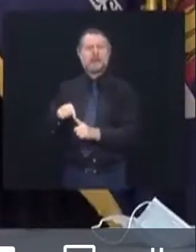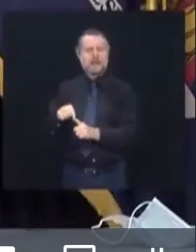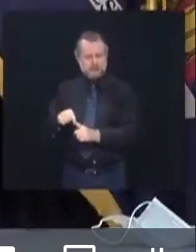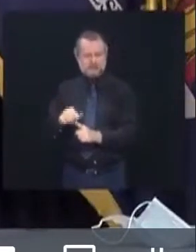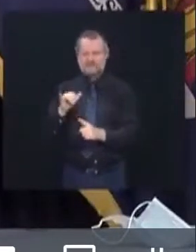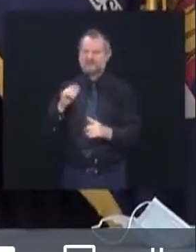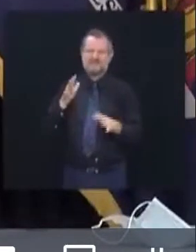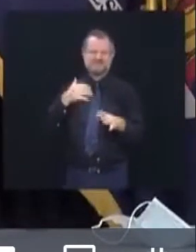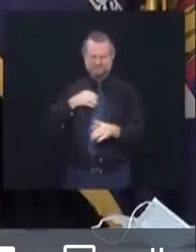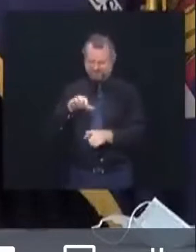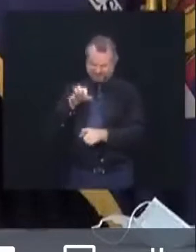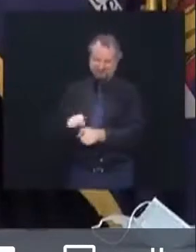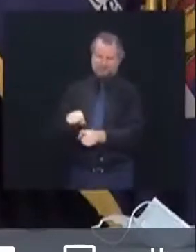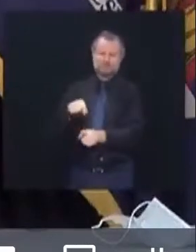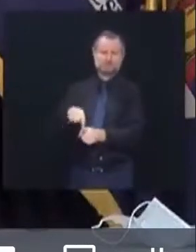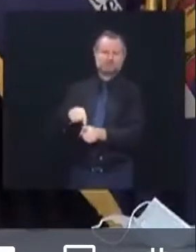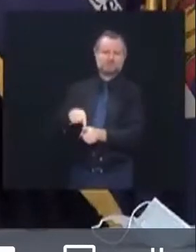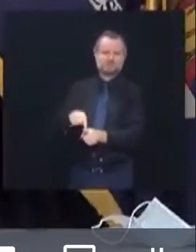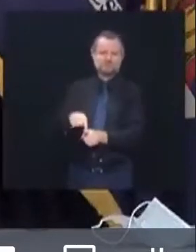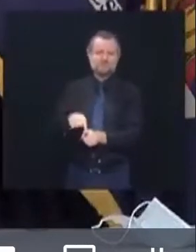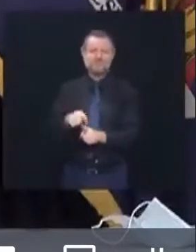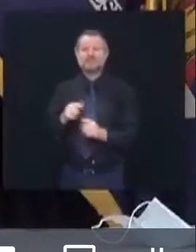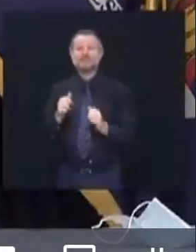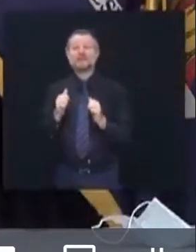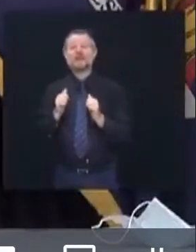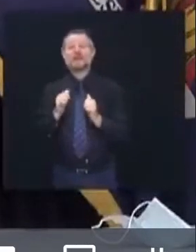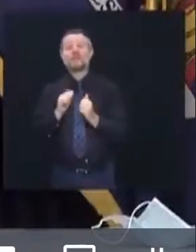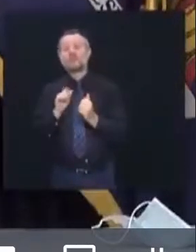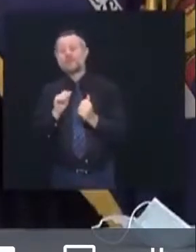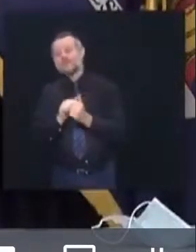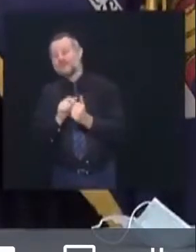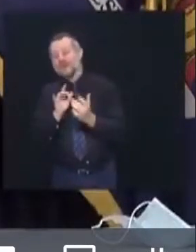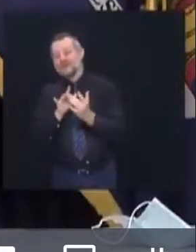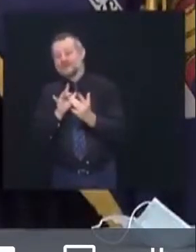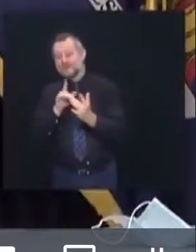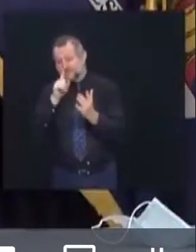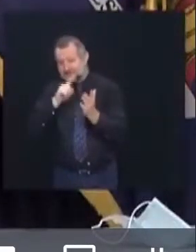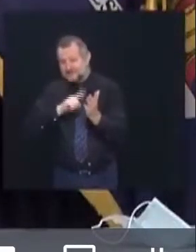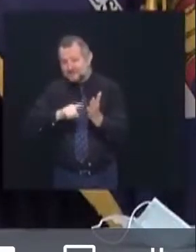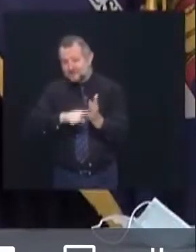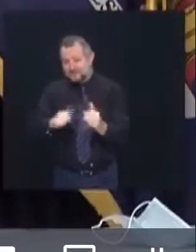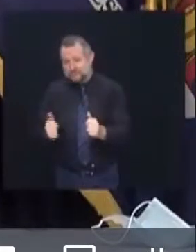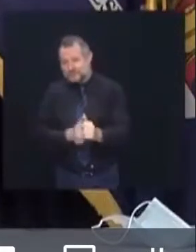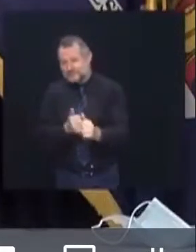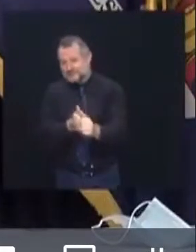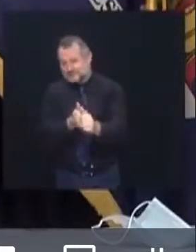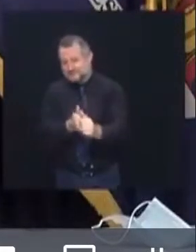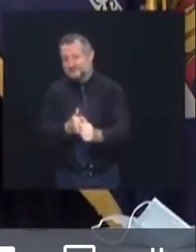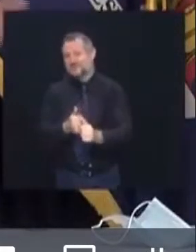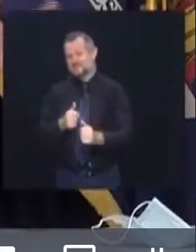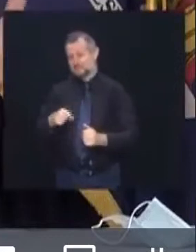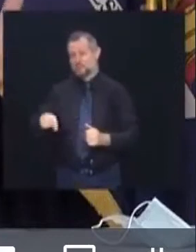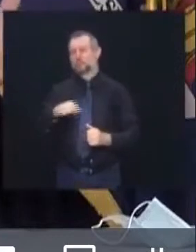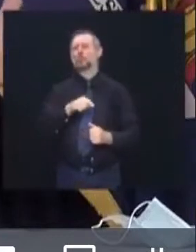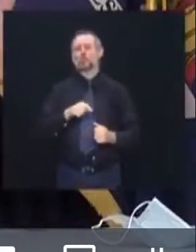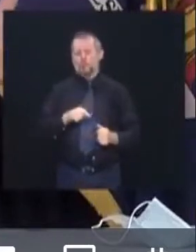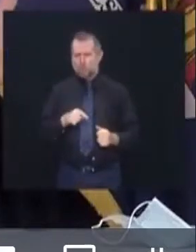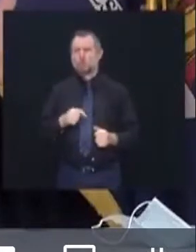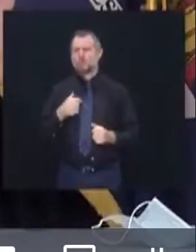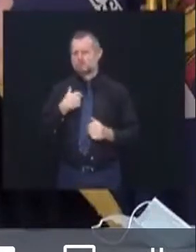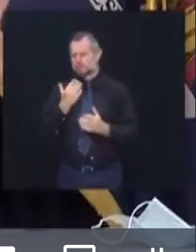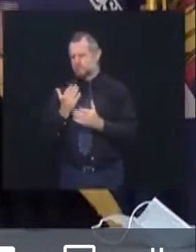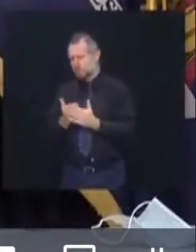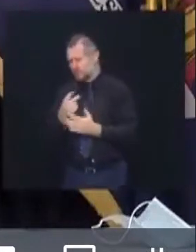literally, and then you add the contact tracing, we brought it back to Sweet 16 parties, to